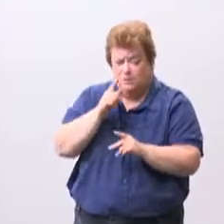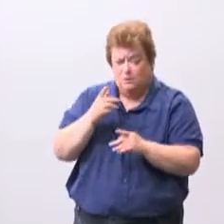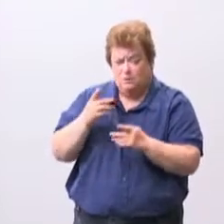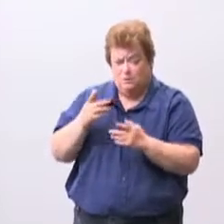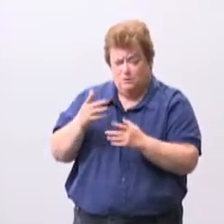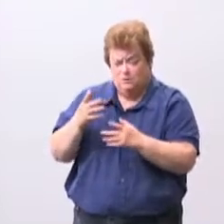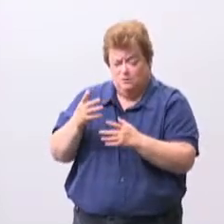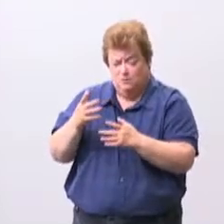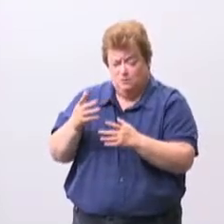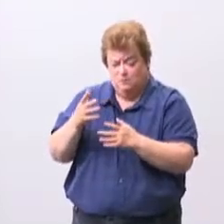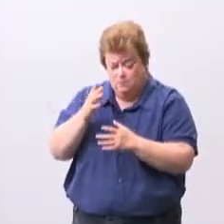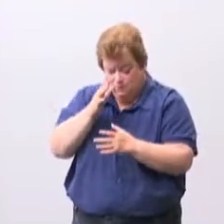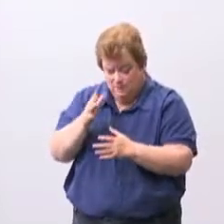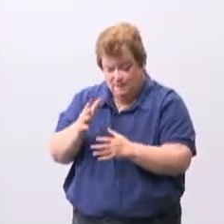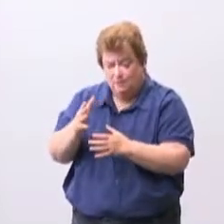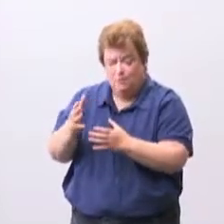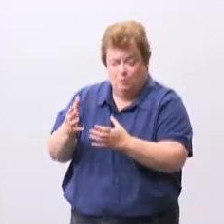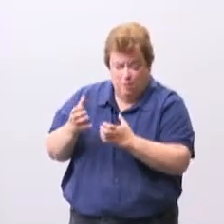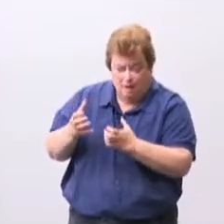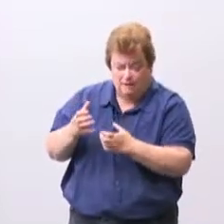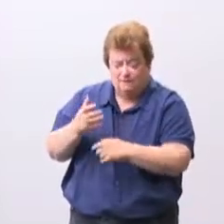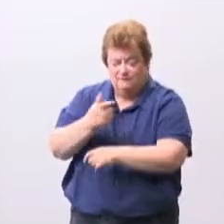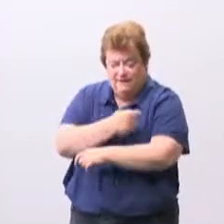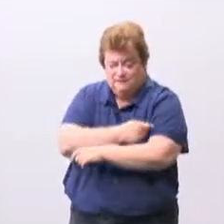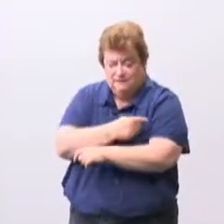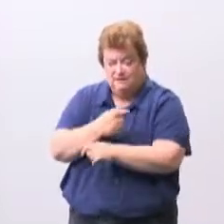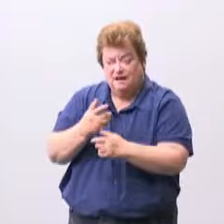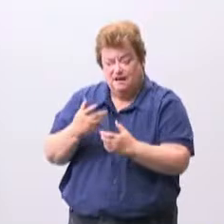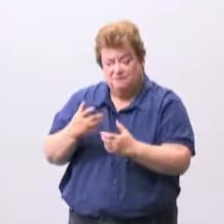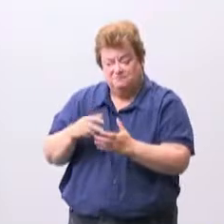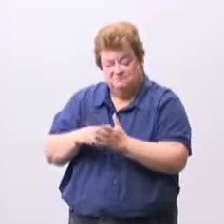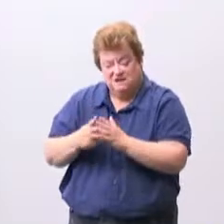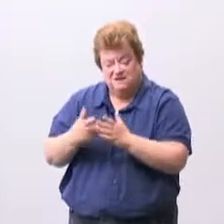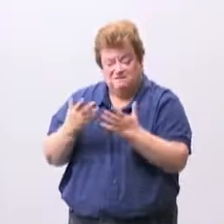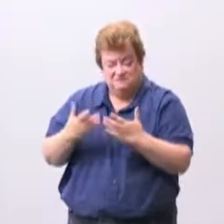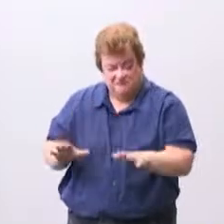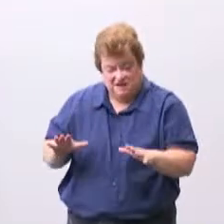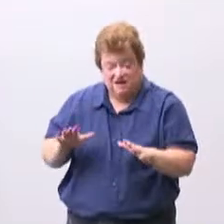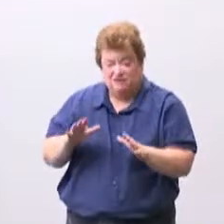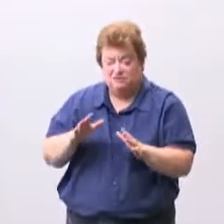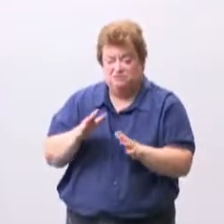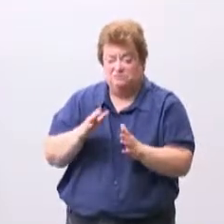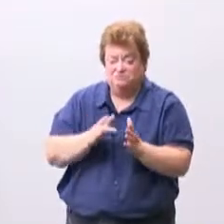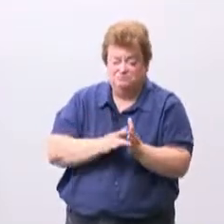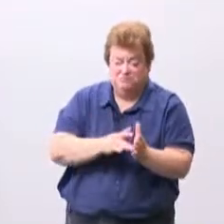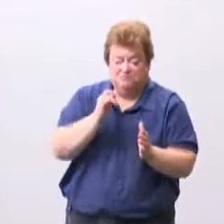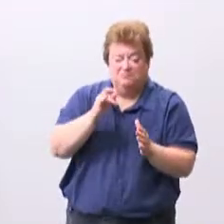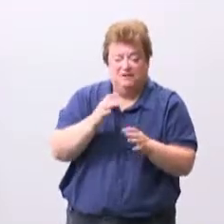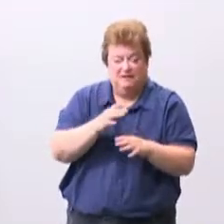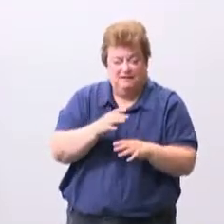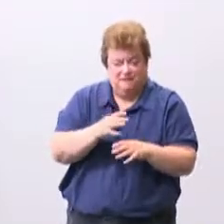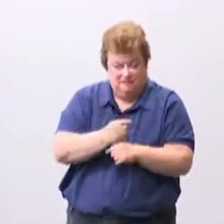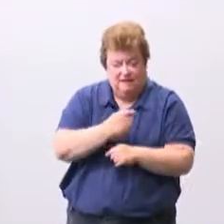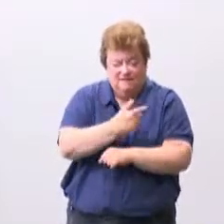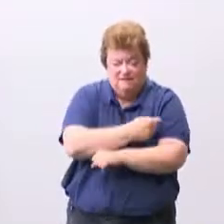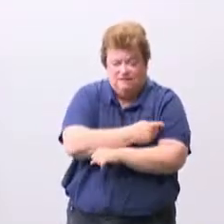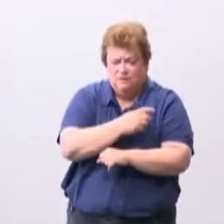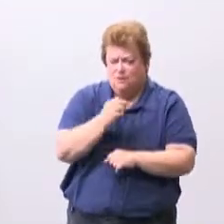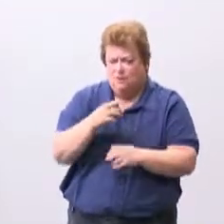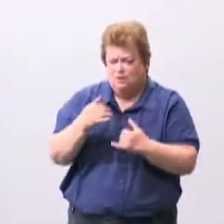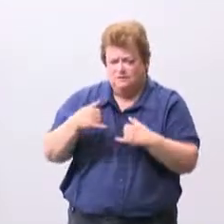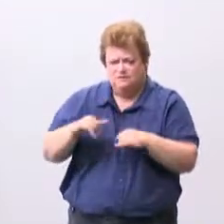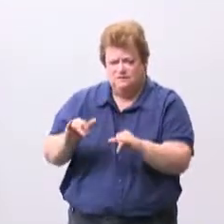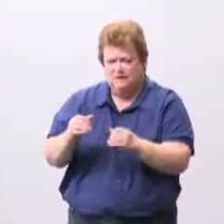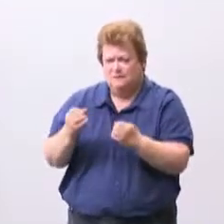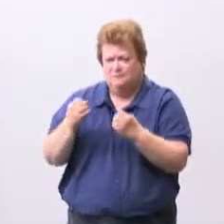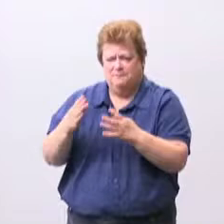vaccine or who want a vaccine at this point have pretty much taken advantage, or do you feel there's still a lot of people out there who need